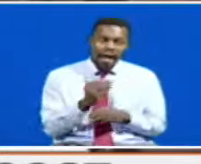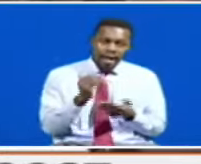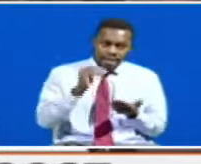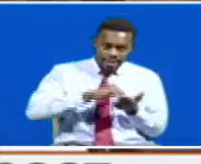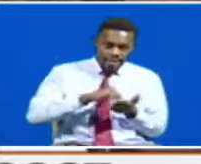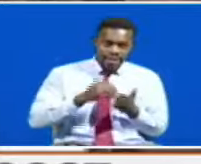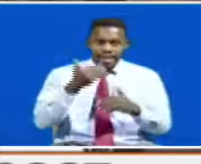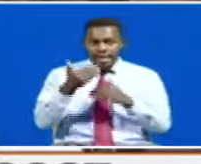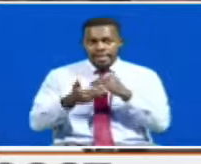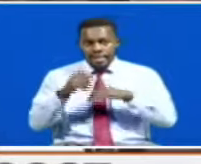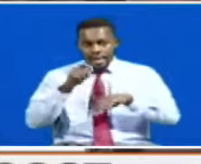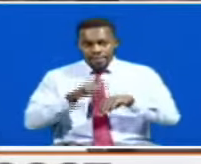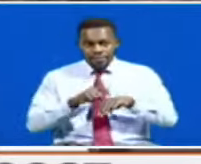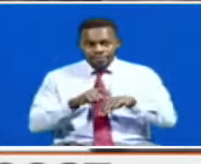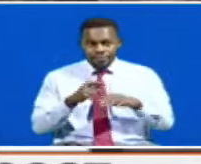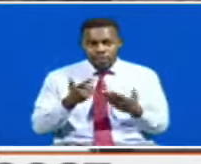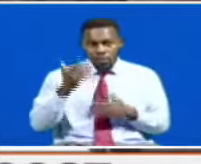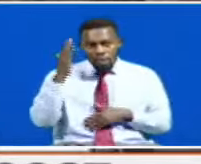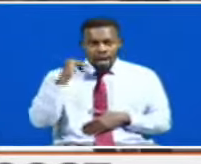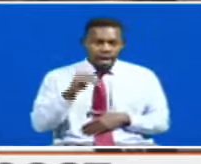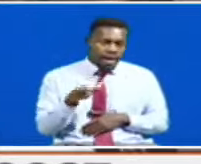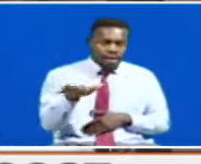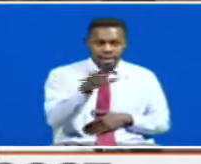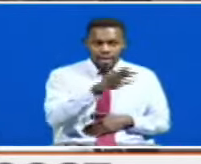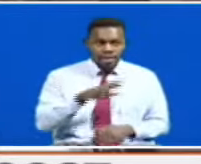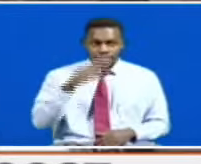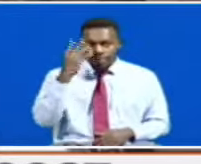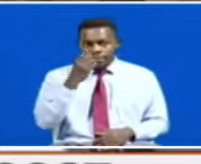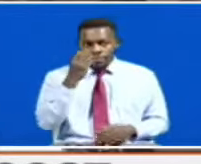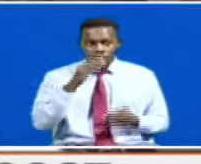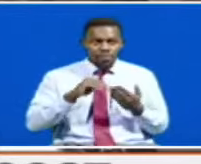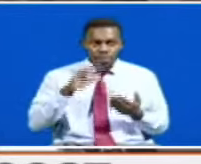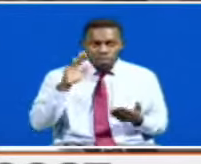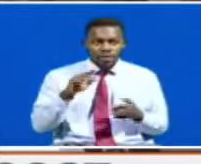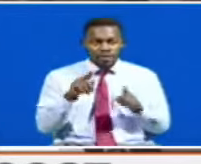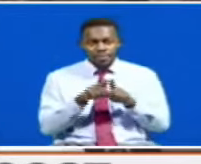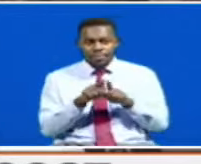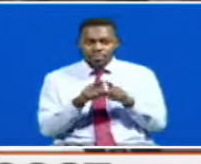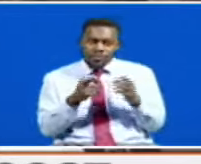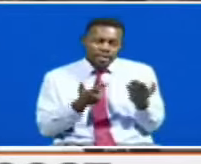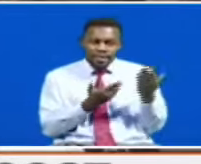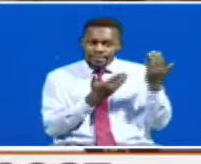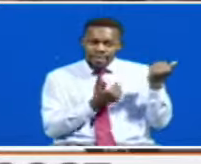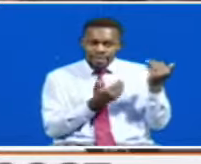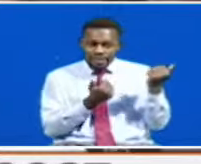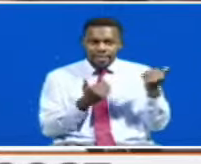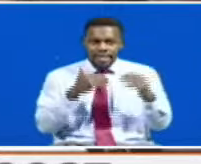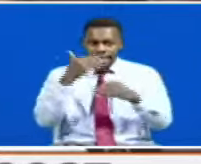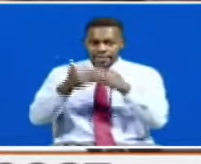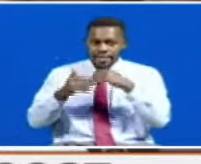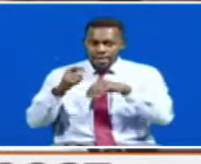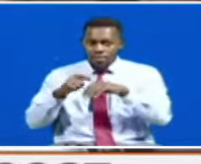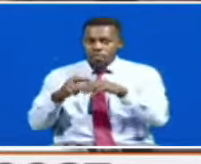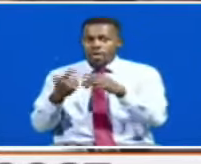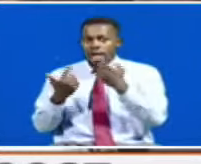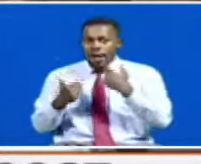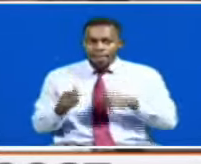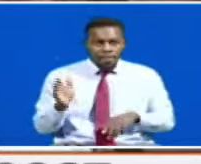On behalf of my officers and crew and Norwegian Cruise Line, we are really looking forward to come back here,